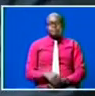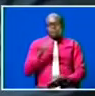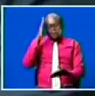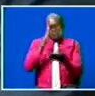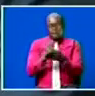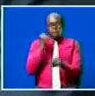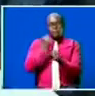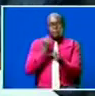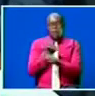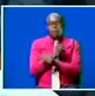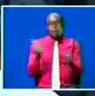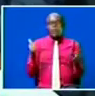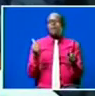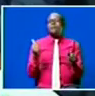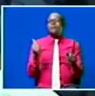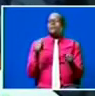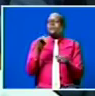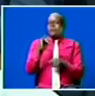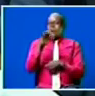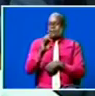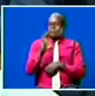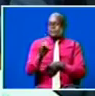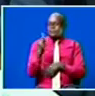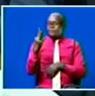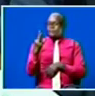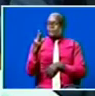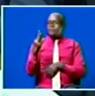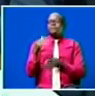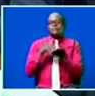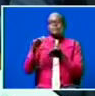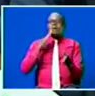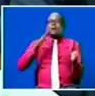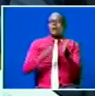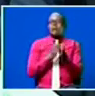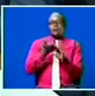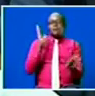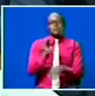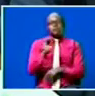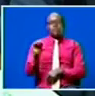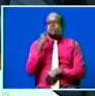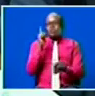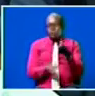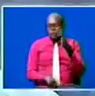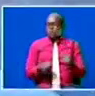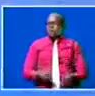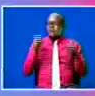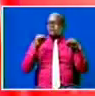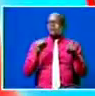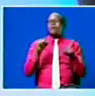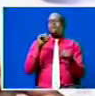job, we are doing the right thing. Three IBC commissioners yet to submit their resignation letters, says Chair Wafula